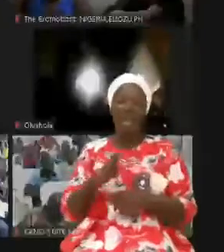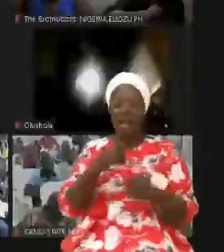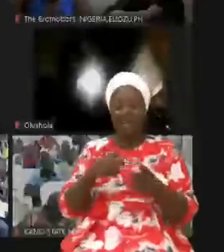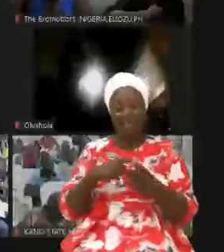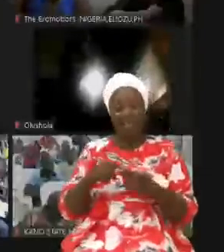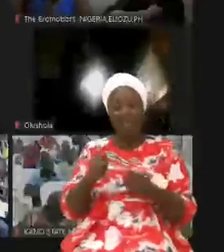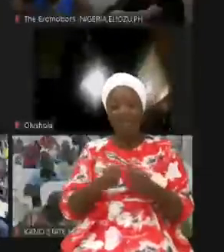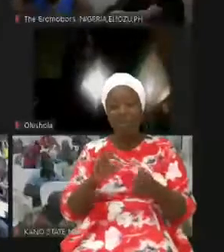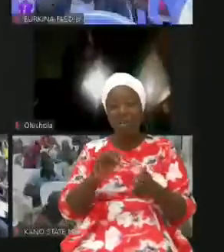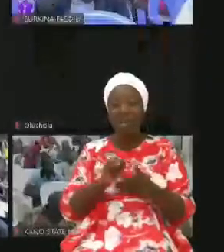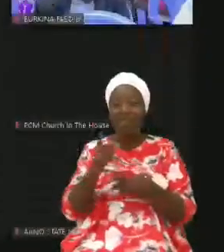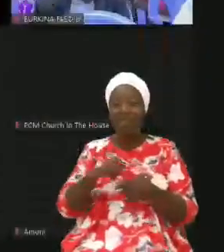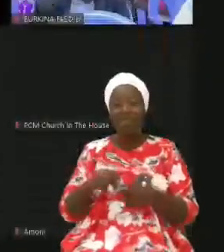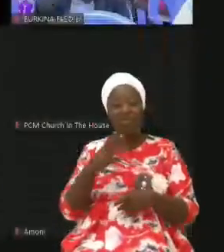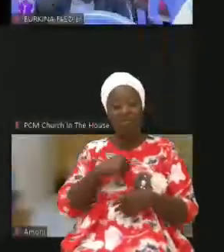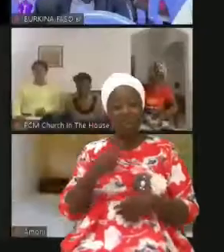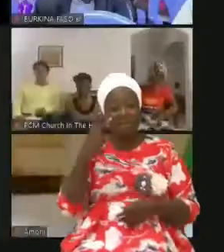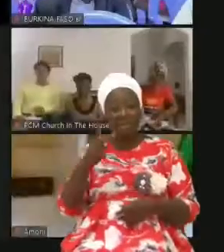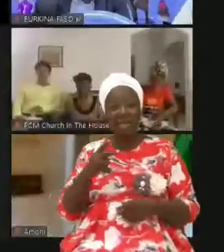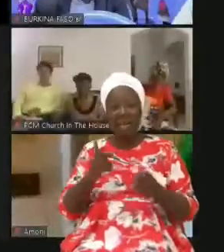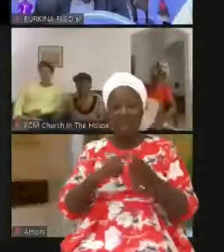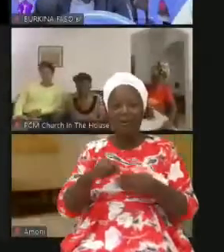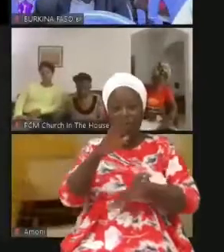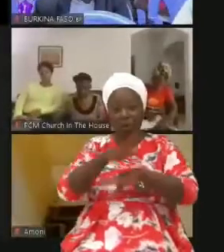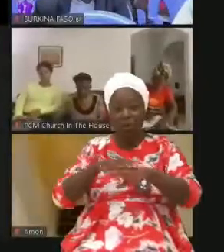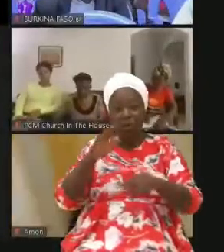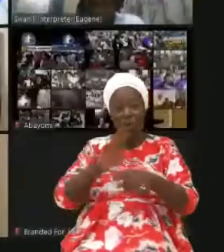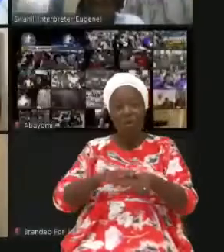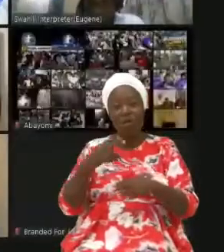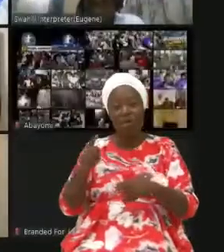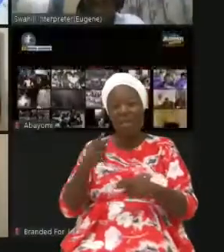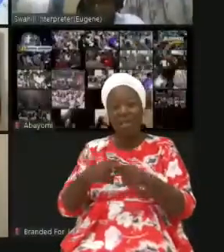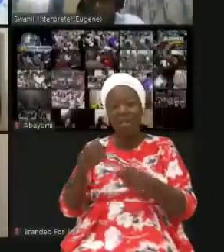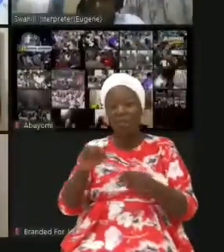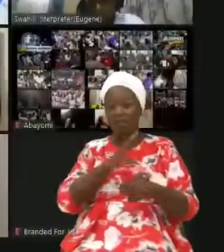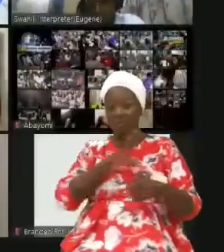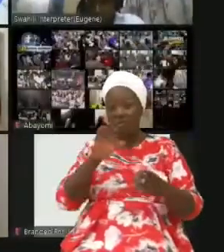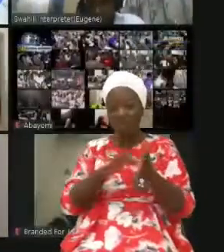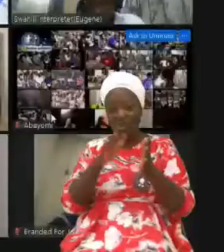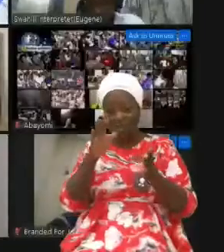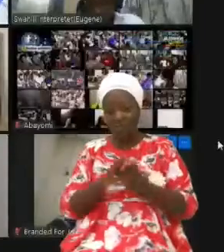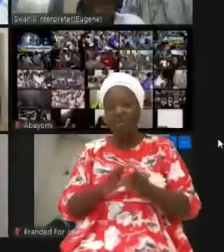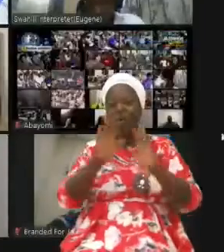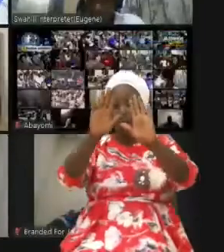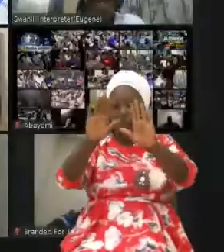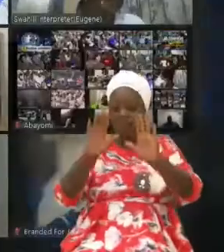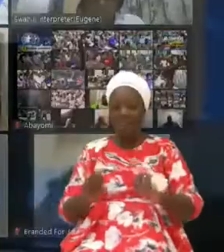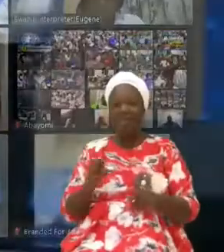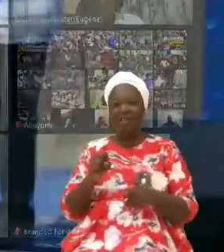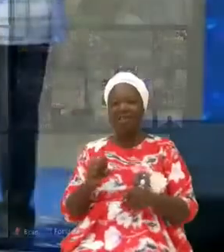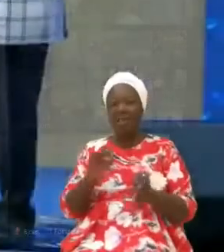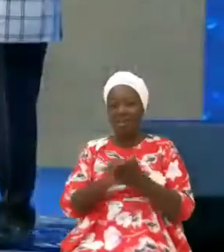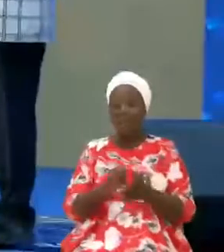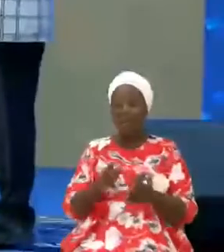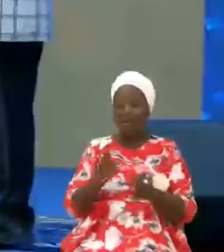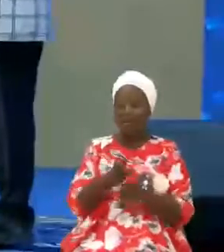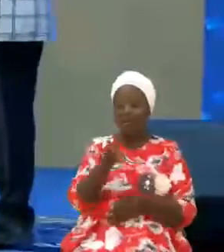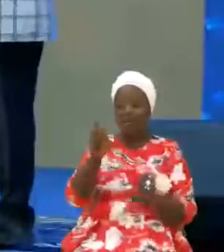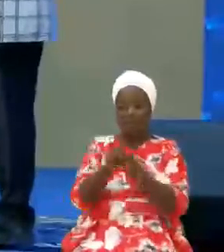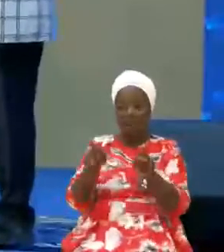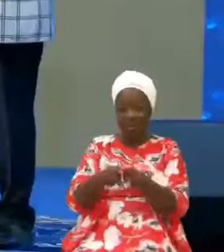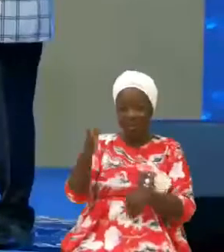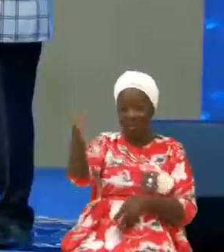place. And everywhere, as we're meeting together, and we meet in the name of Jesus,